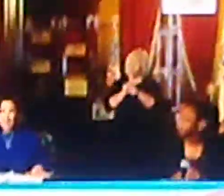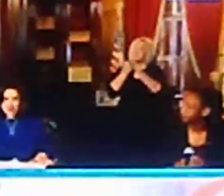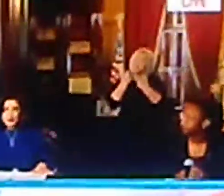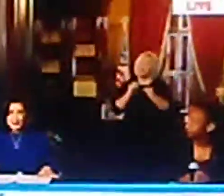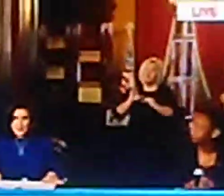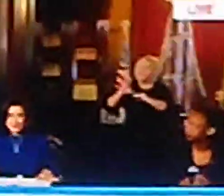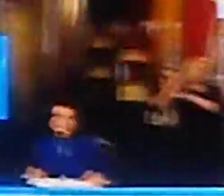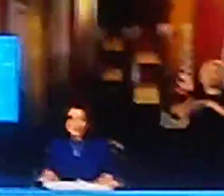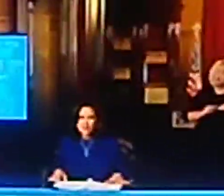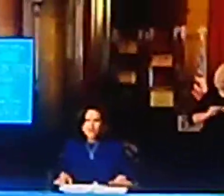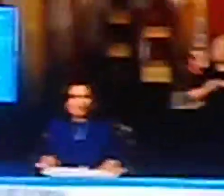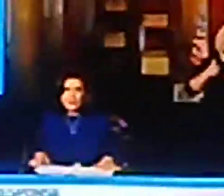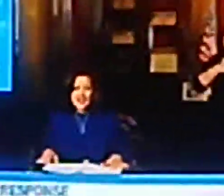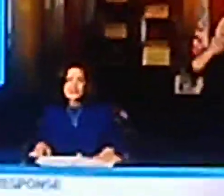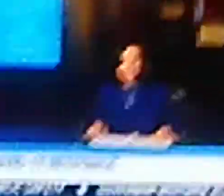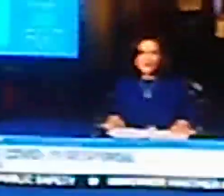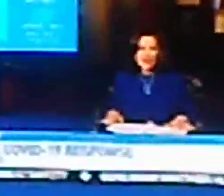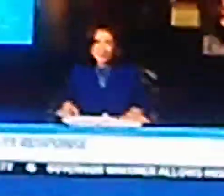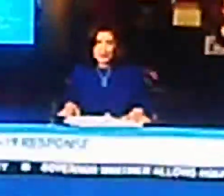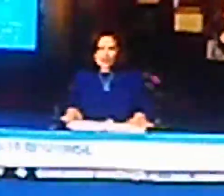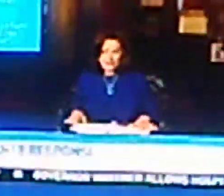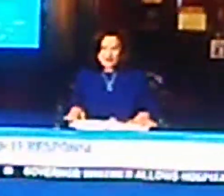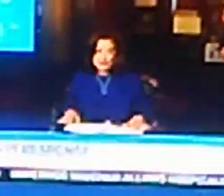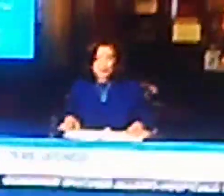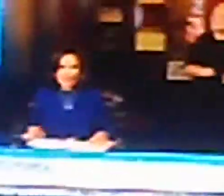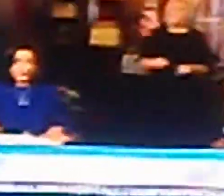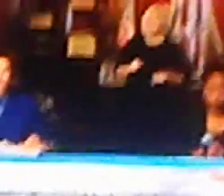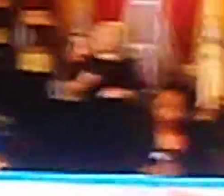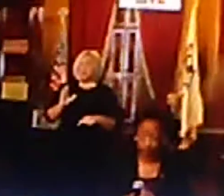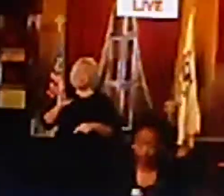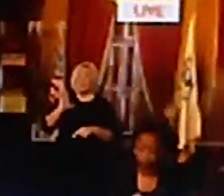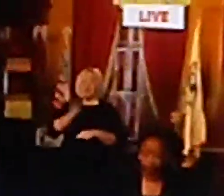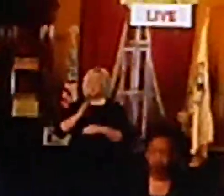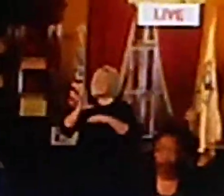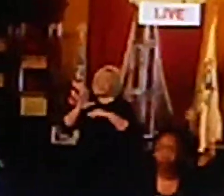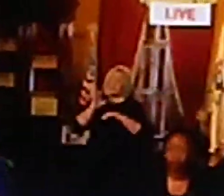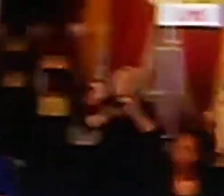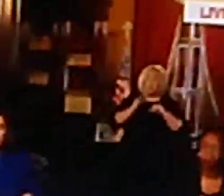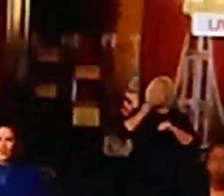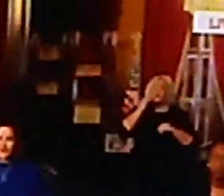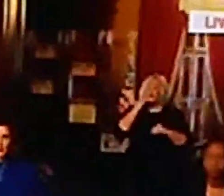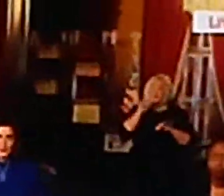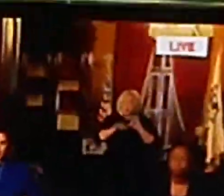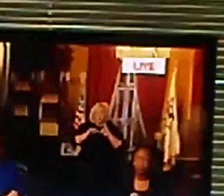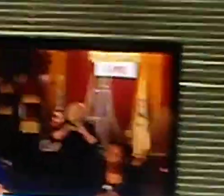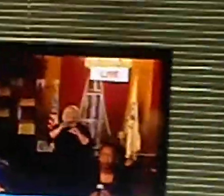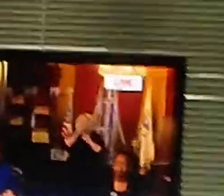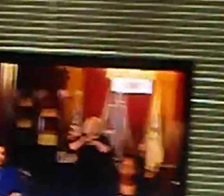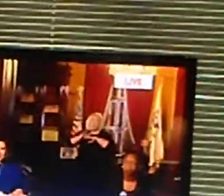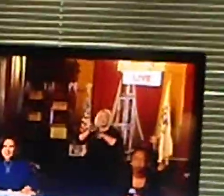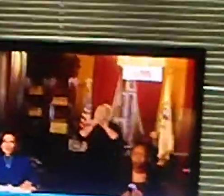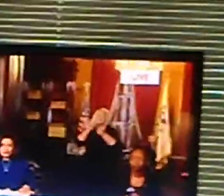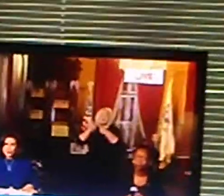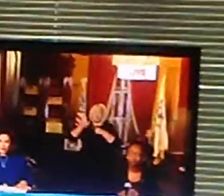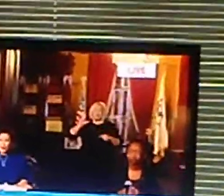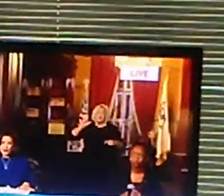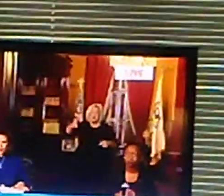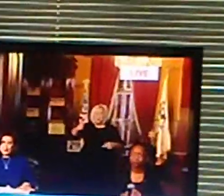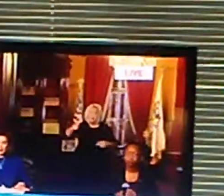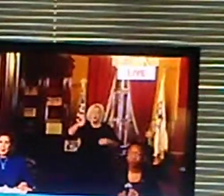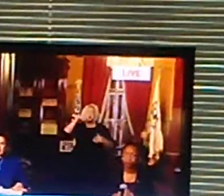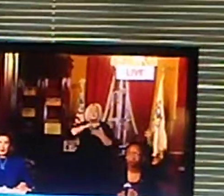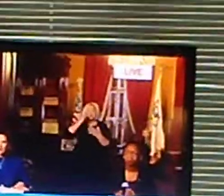to be expected. We will not see the benefit of these aggressive efforts for a little while. And that's why it's so important everyone continues to do